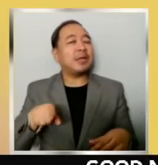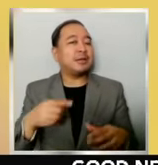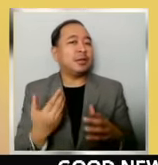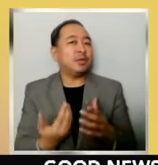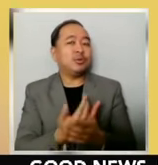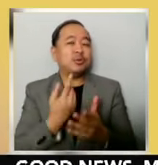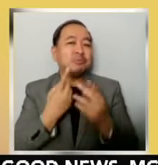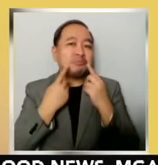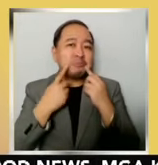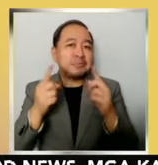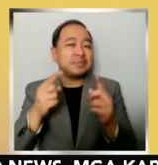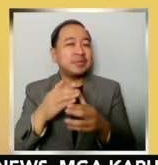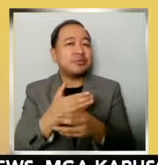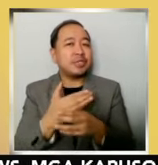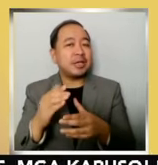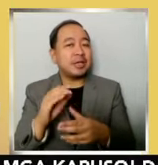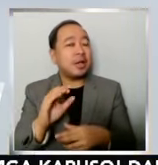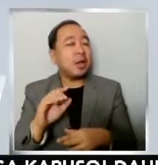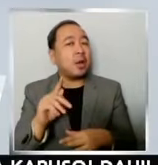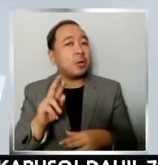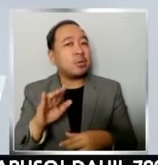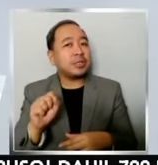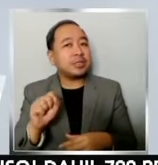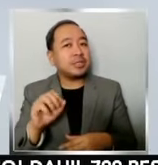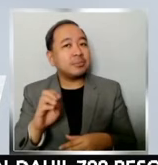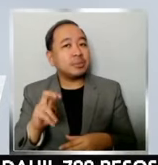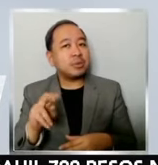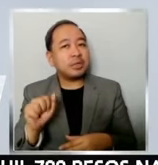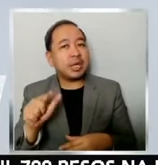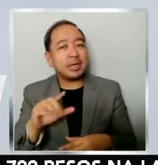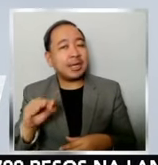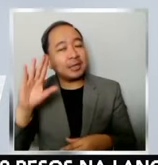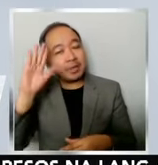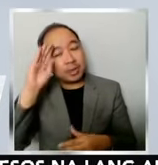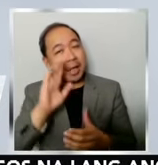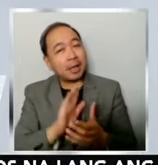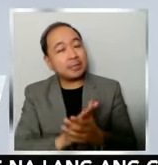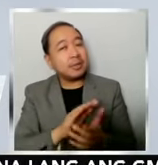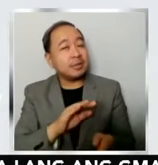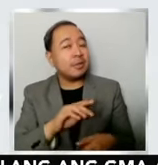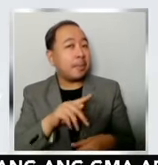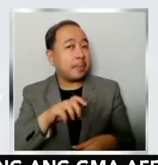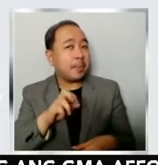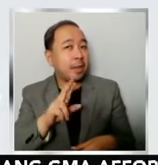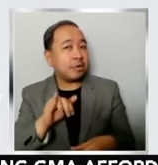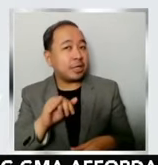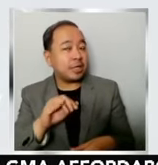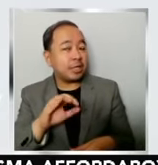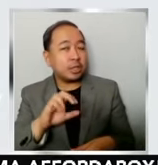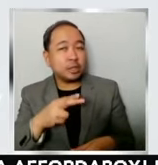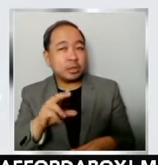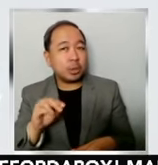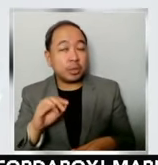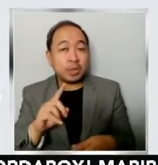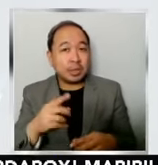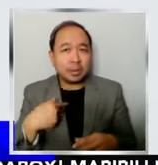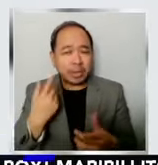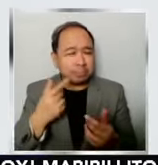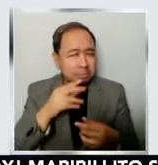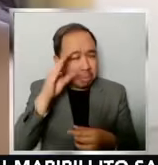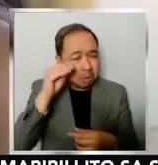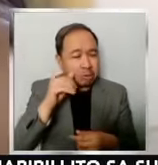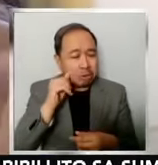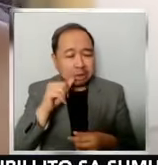na ibinahagi ni Chris Bernal at ng kanyang husband na si Perry Choi. Wala pang gender reveal, pero ang wish daw nila...